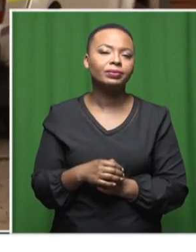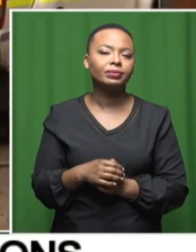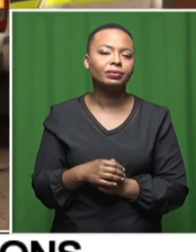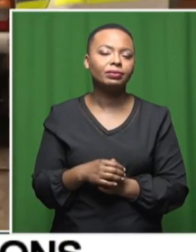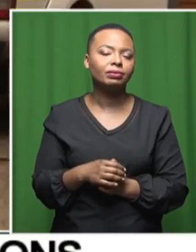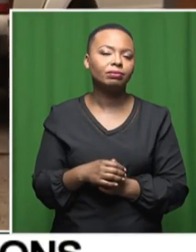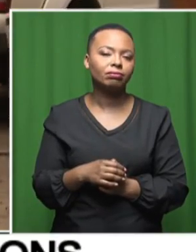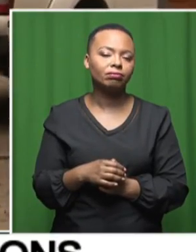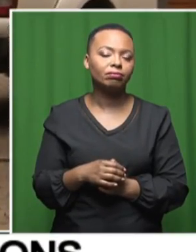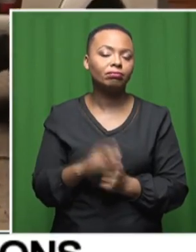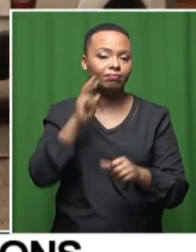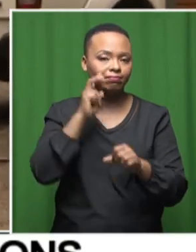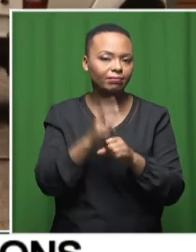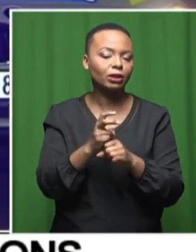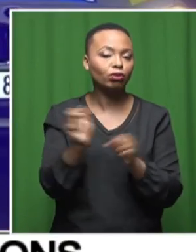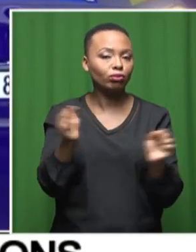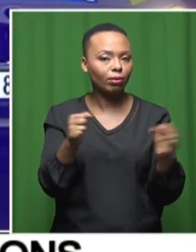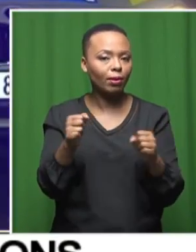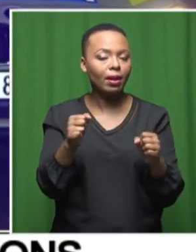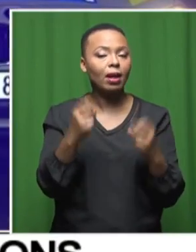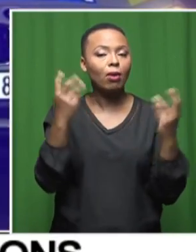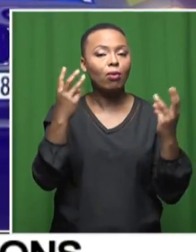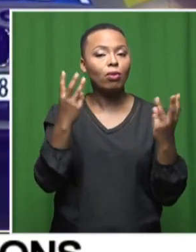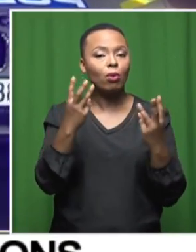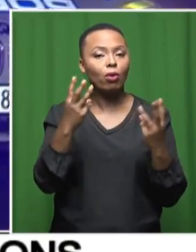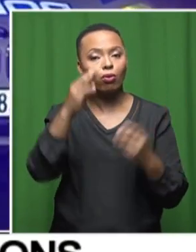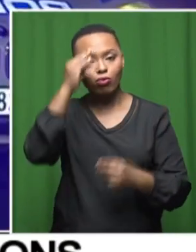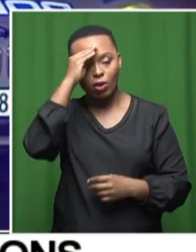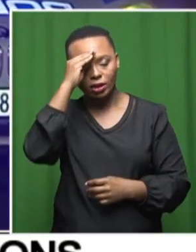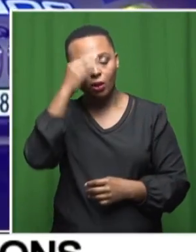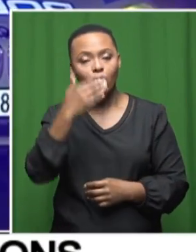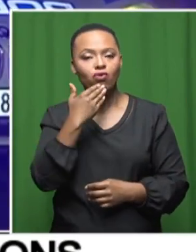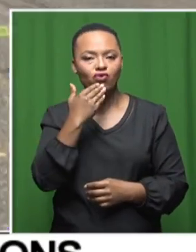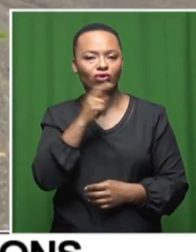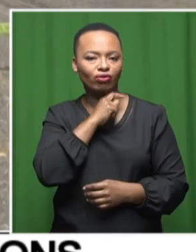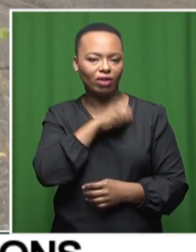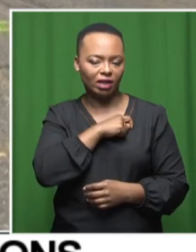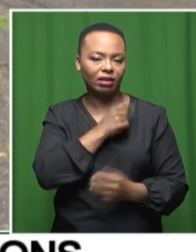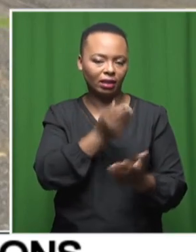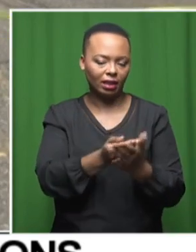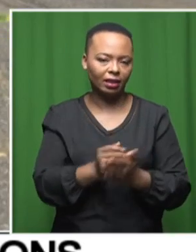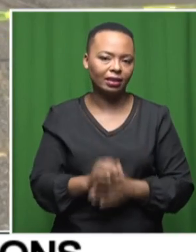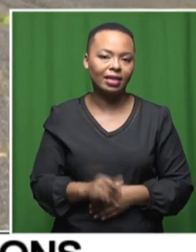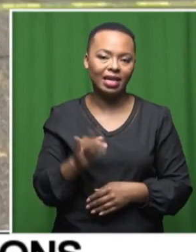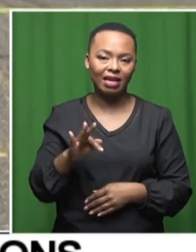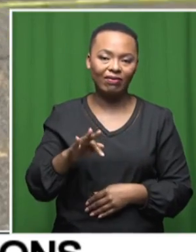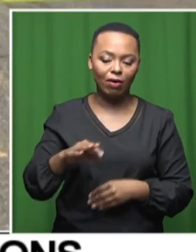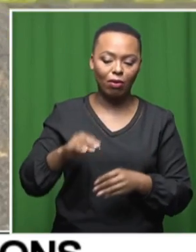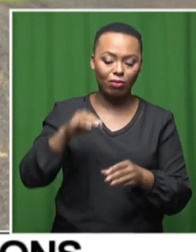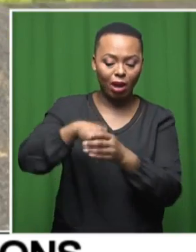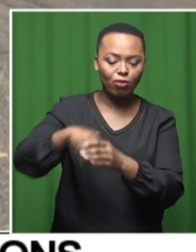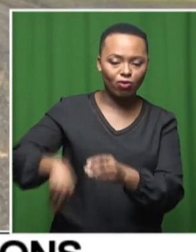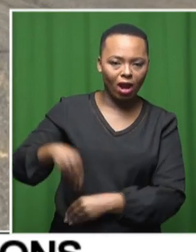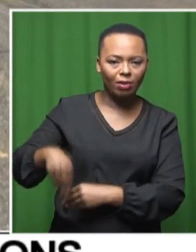that can be trusted, that there are some corrupt elements, and we should get rid of the corrupt